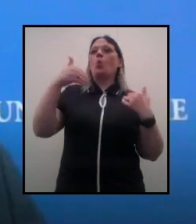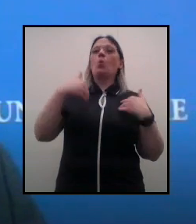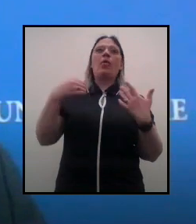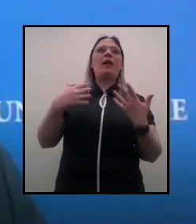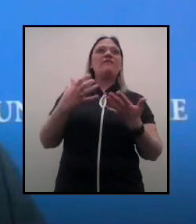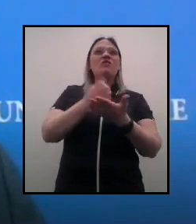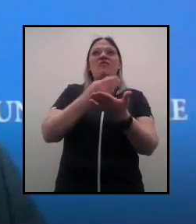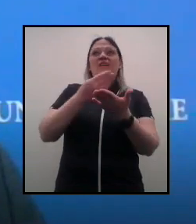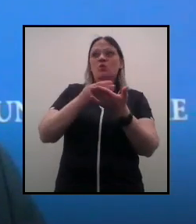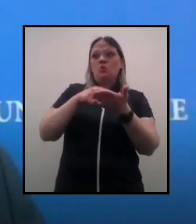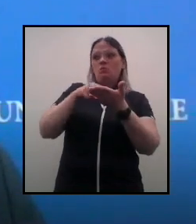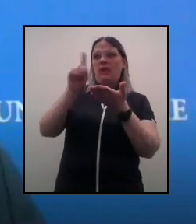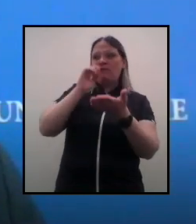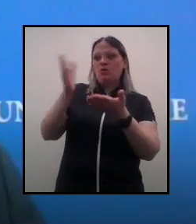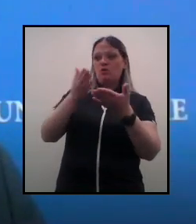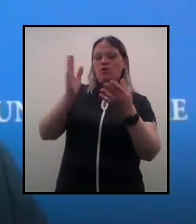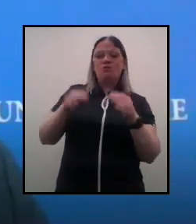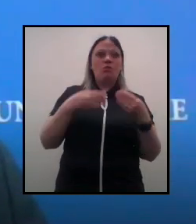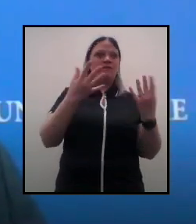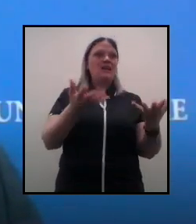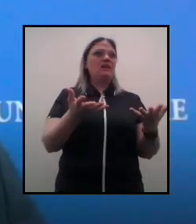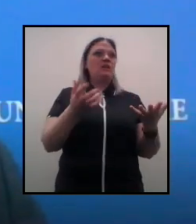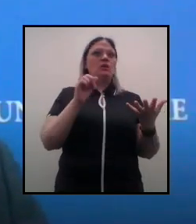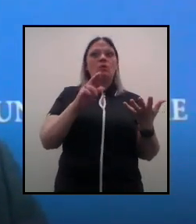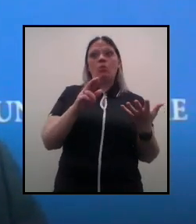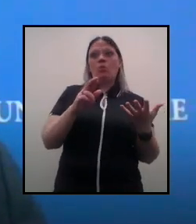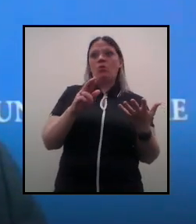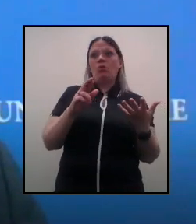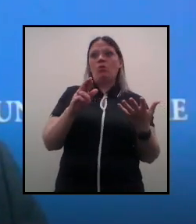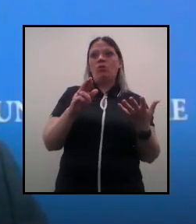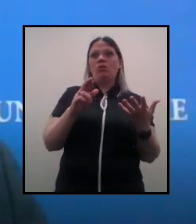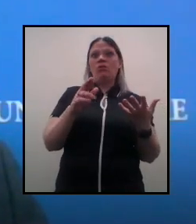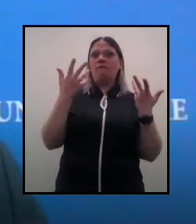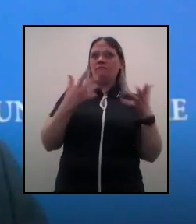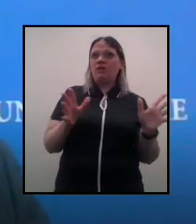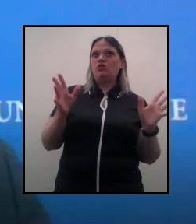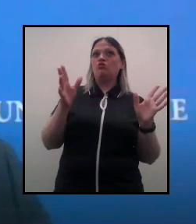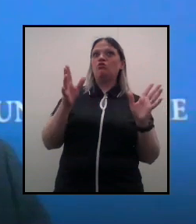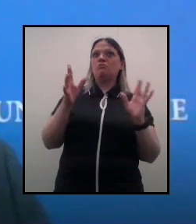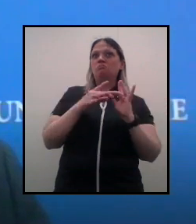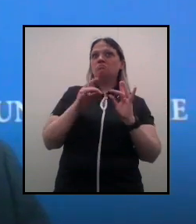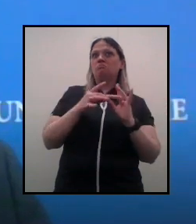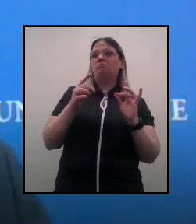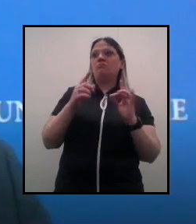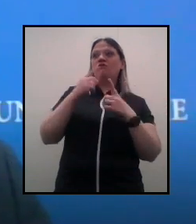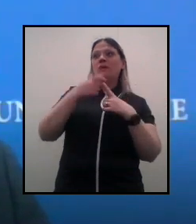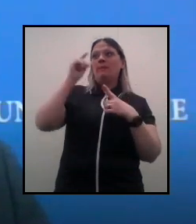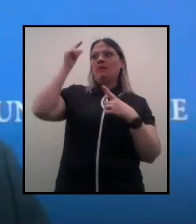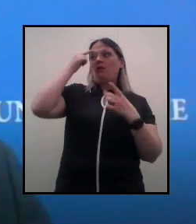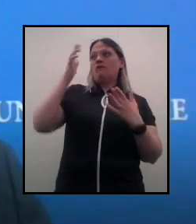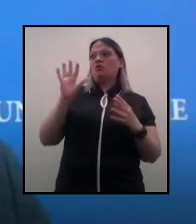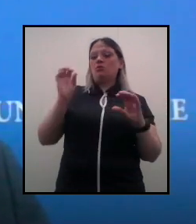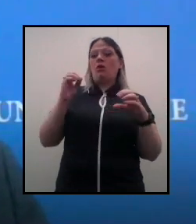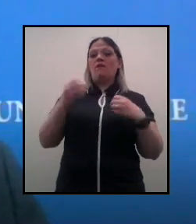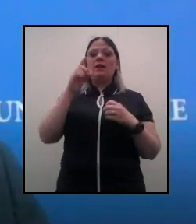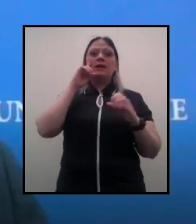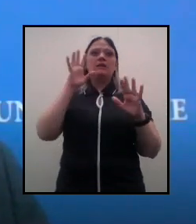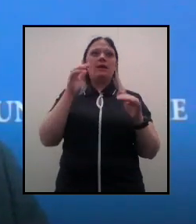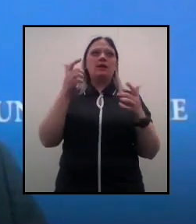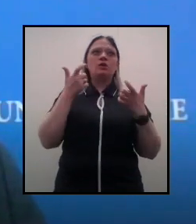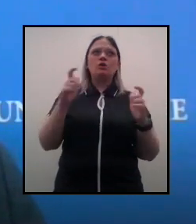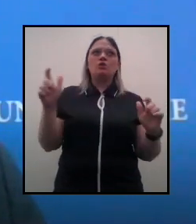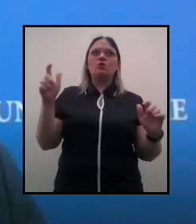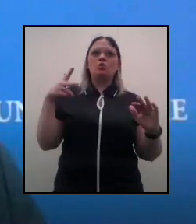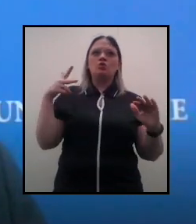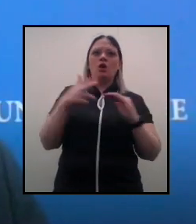the services that are to be provided, or as has been stated by the governor's office, they're expecting a large cut to